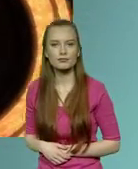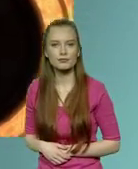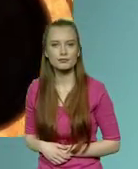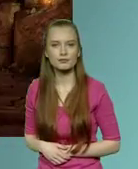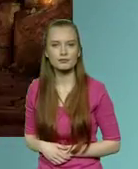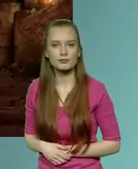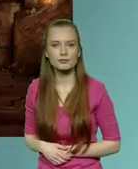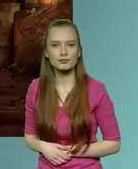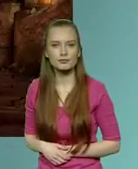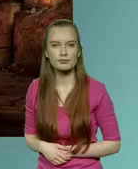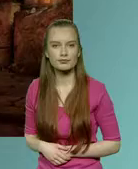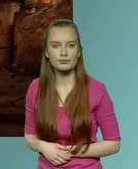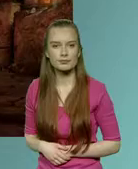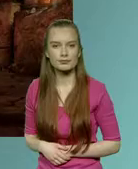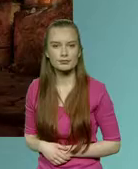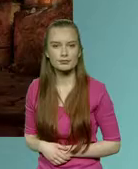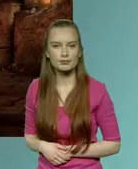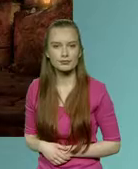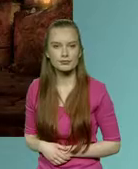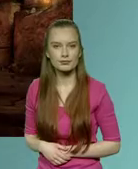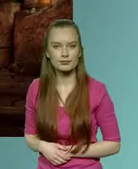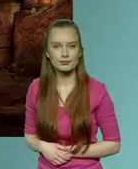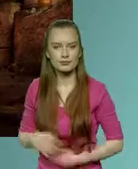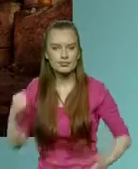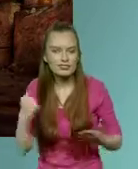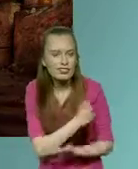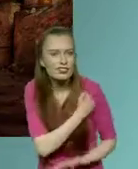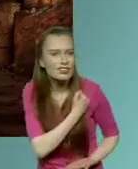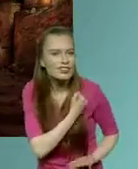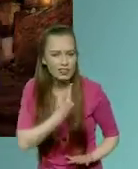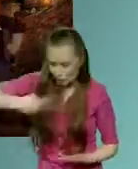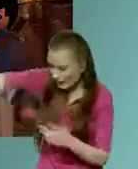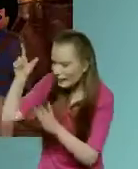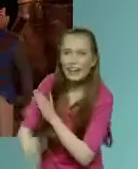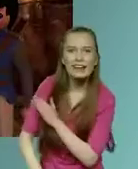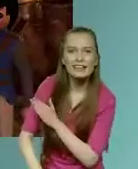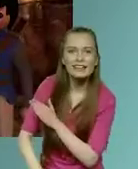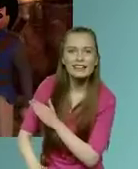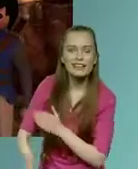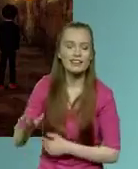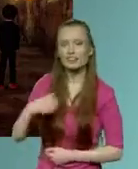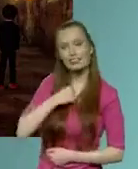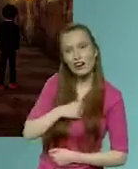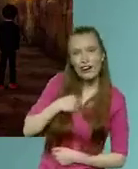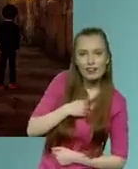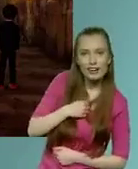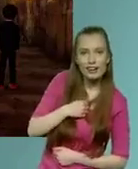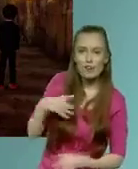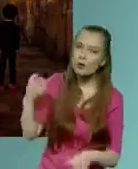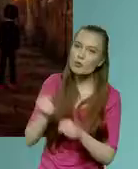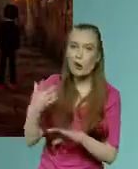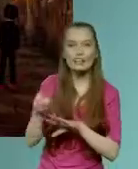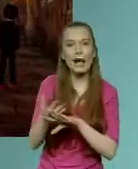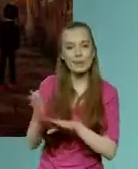Limey lobsters, we're too late! Sorry, Harry Herring. The golden diamonds